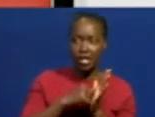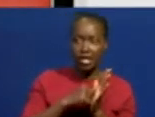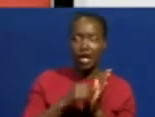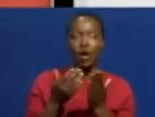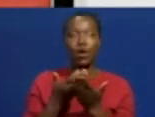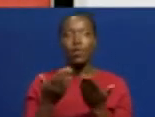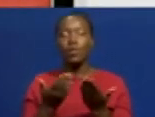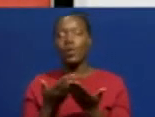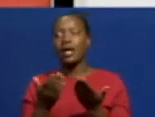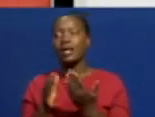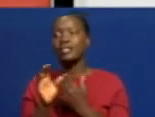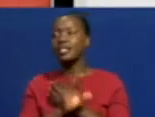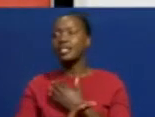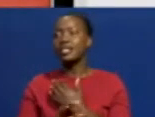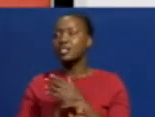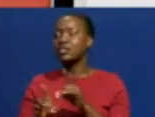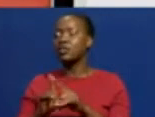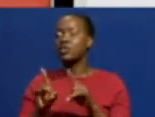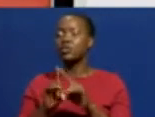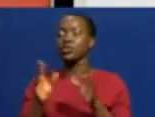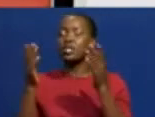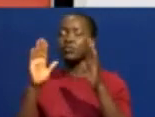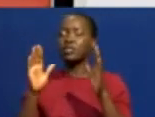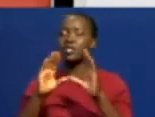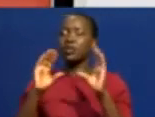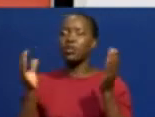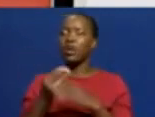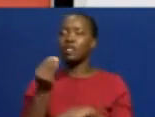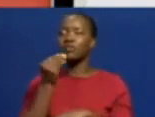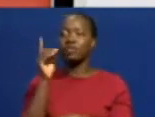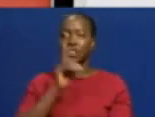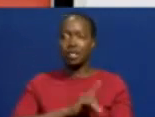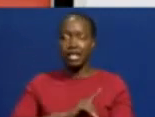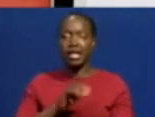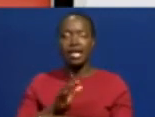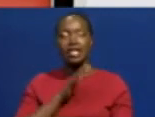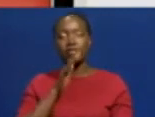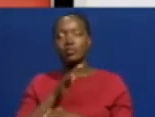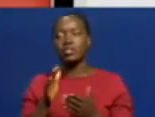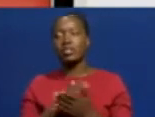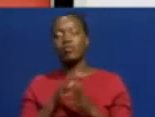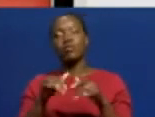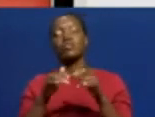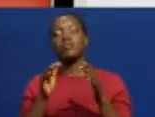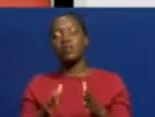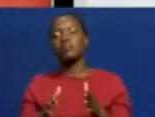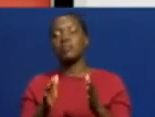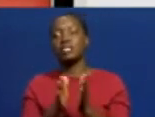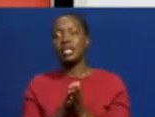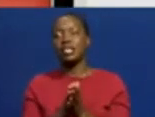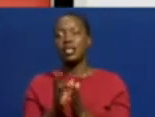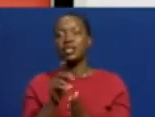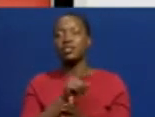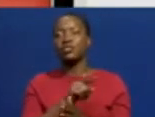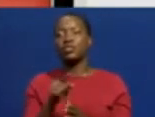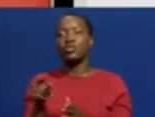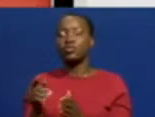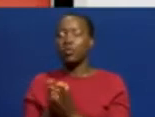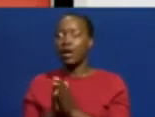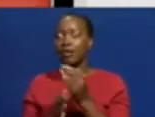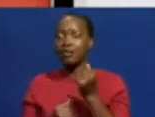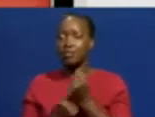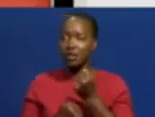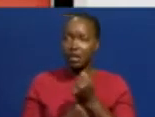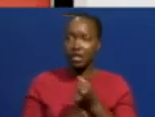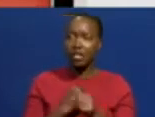where the country is also marking the World Food Day, and spoke to some of the farmers and those who are behind